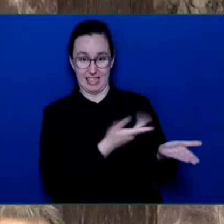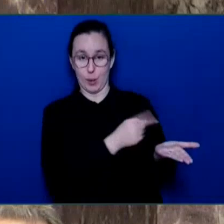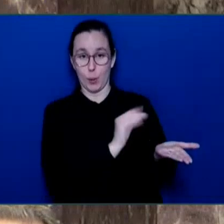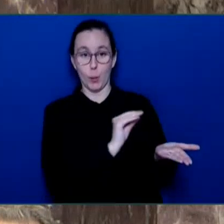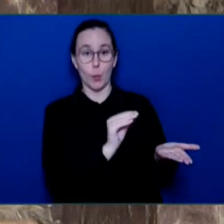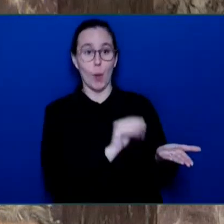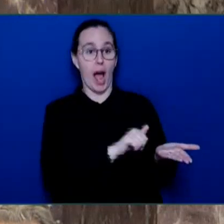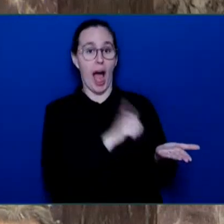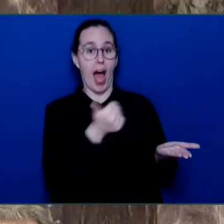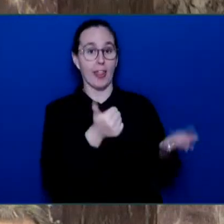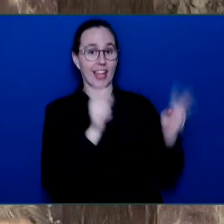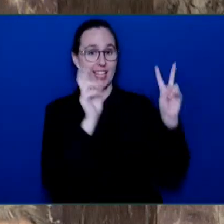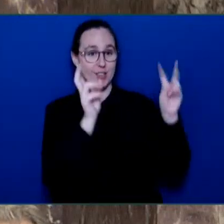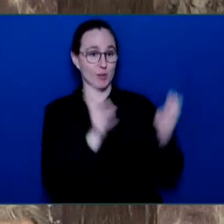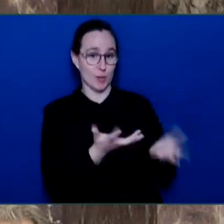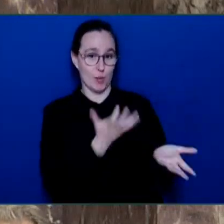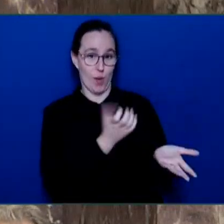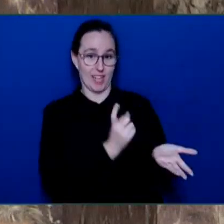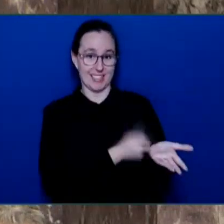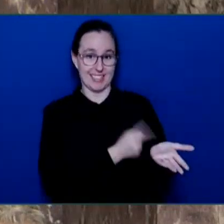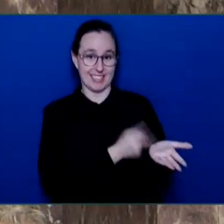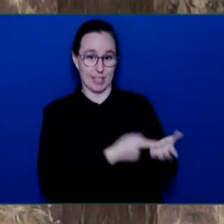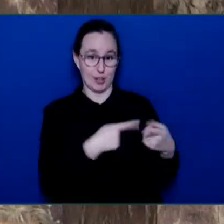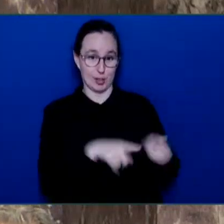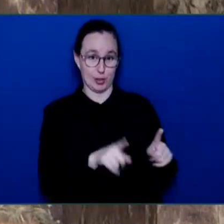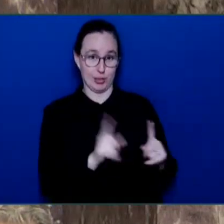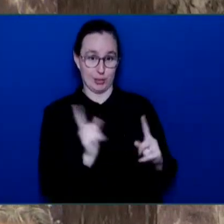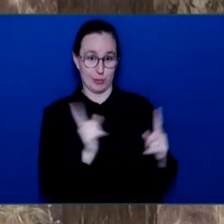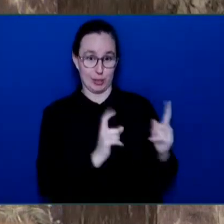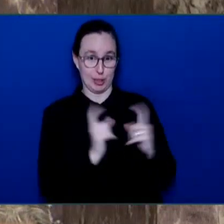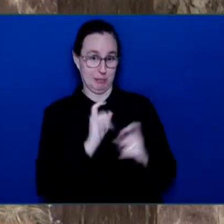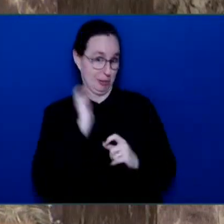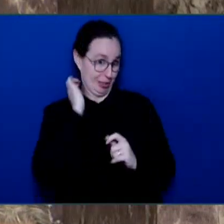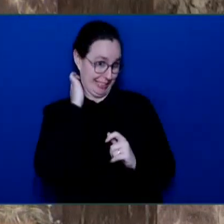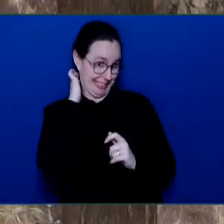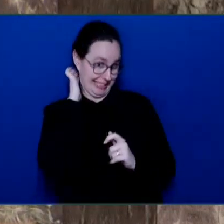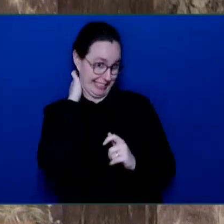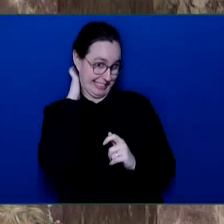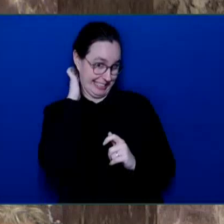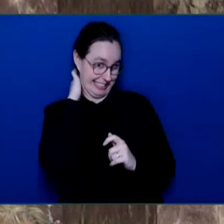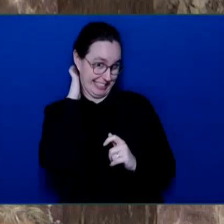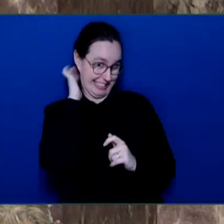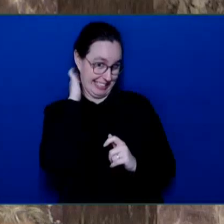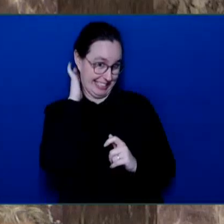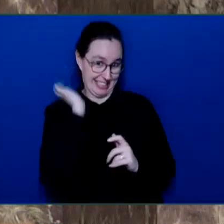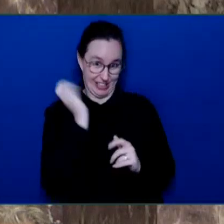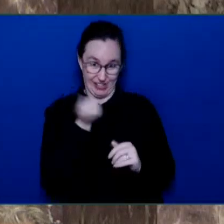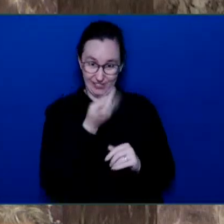We're only a few weeks in. Honourable Speaker, let me be clear. Let me be clear.